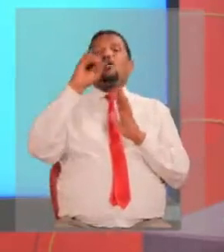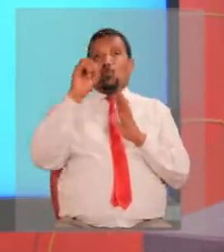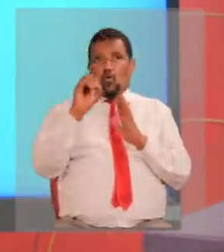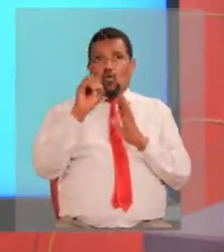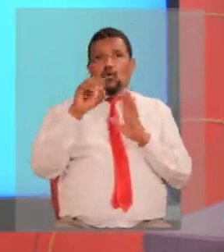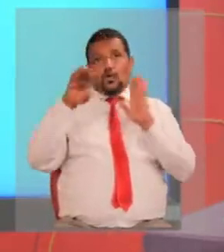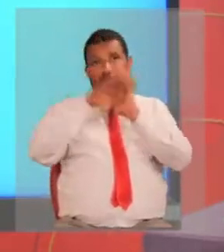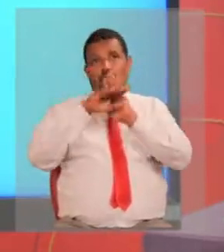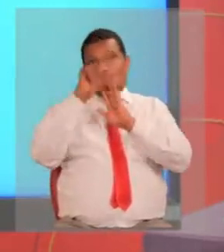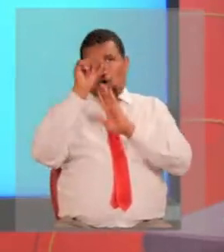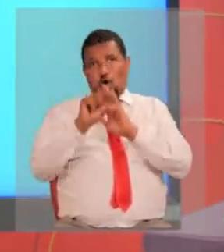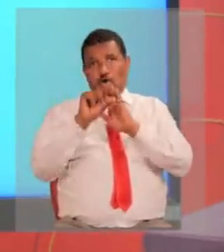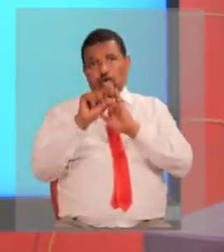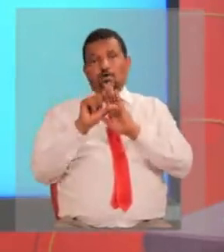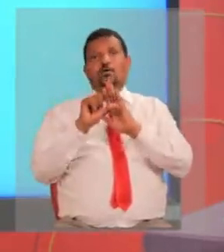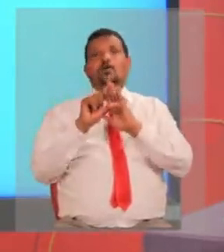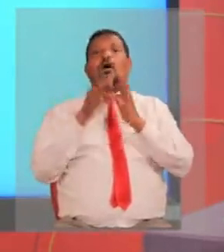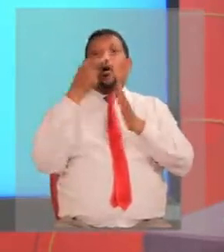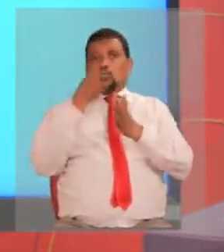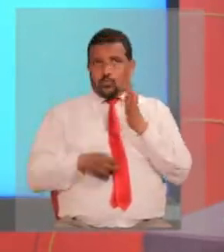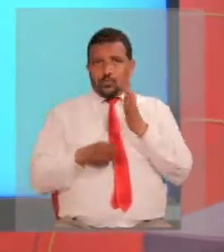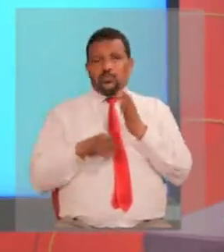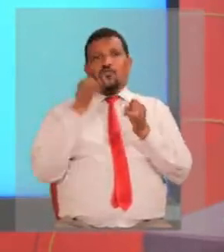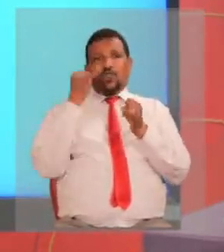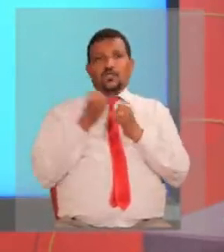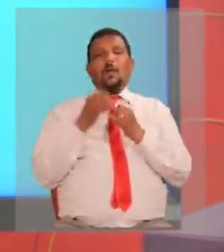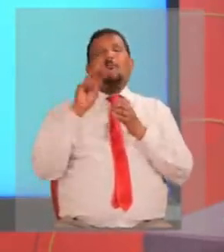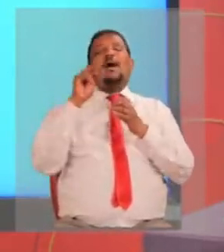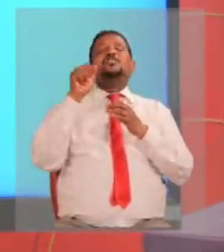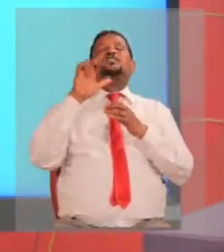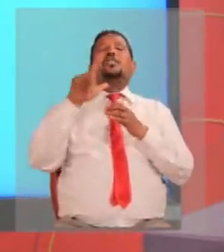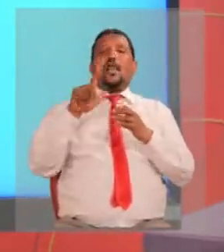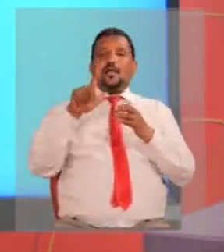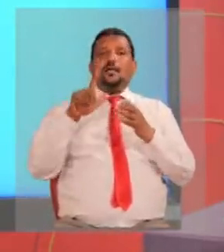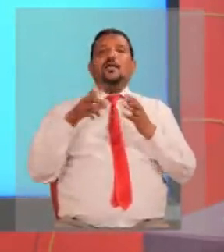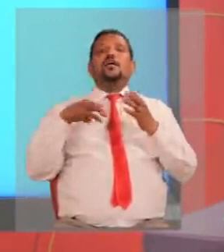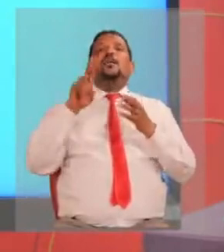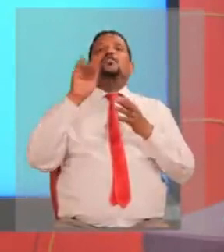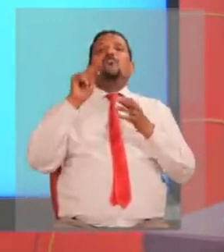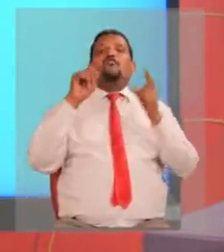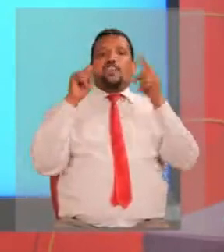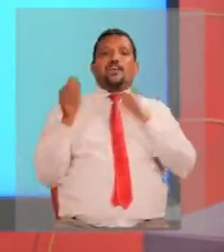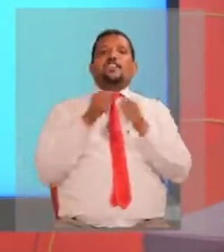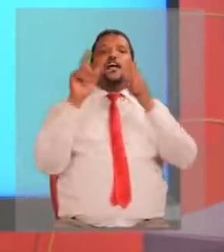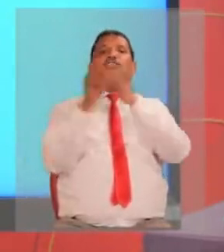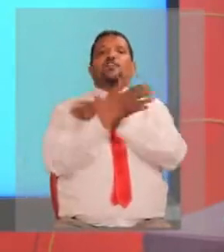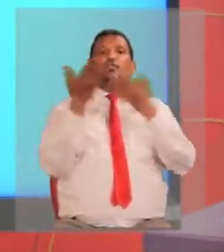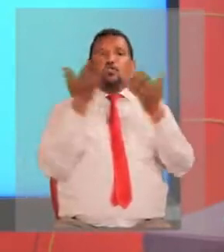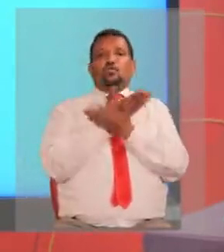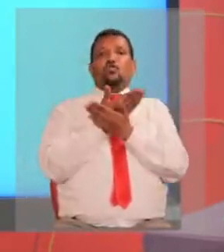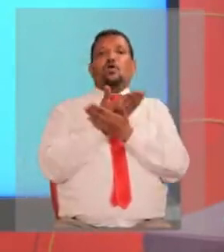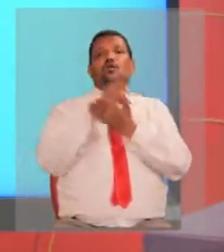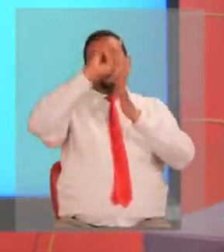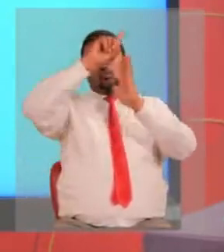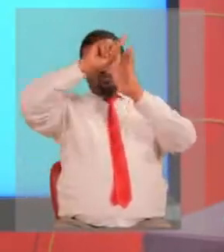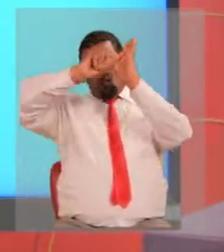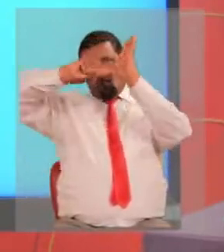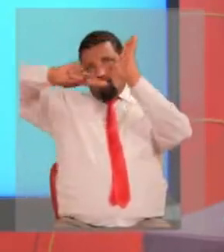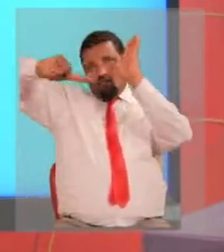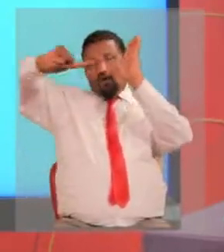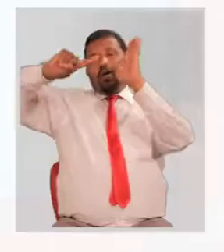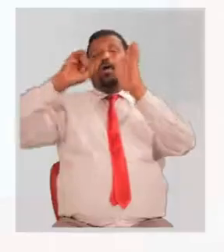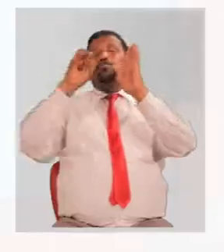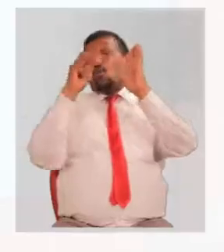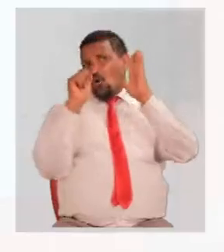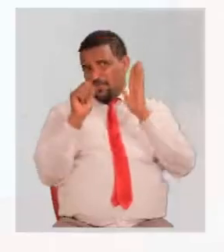lower outputs. And finally, the marginal rate of technical substitution is the slope of an isoquant. That